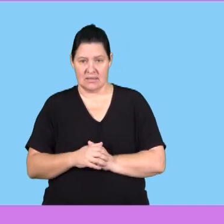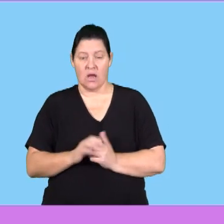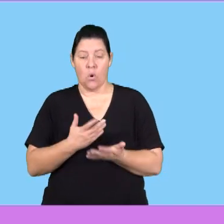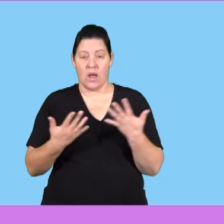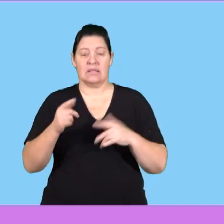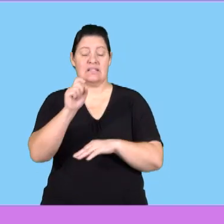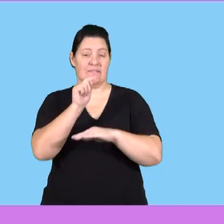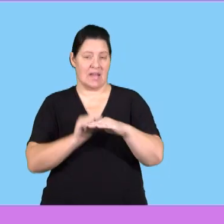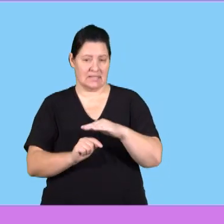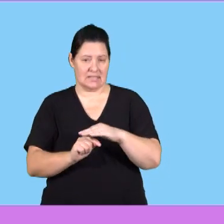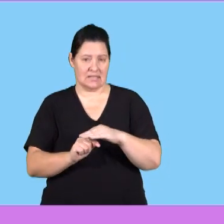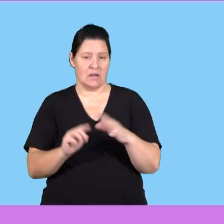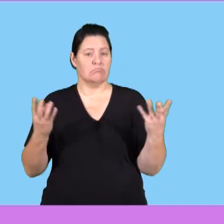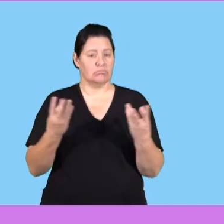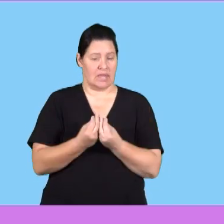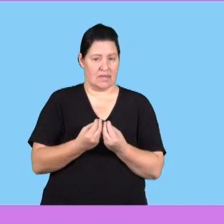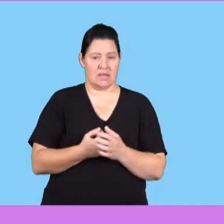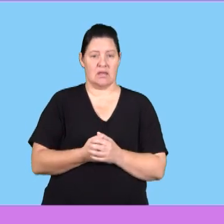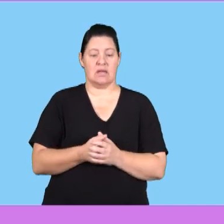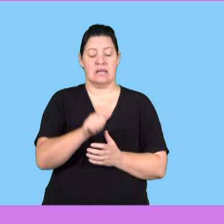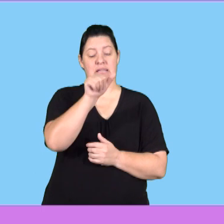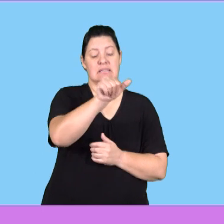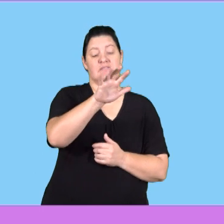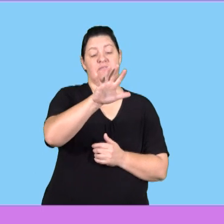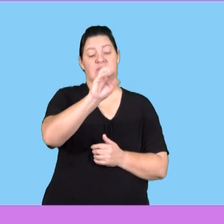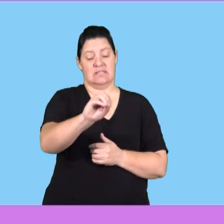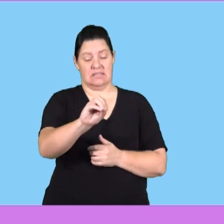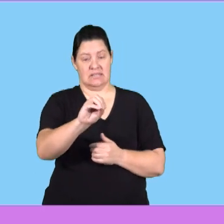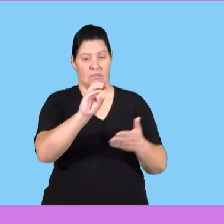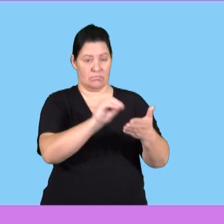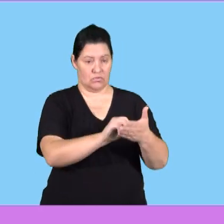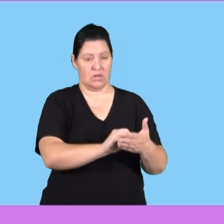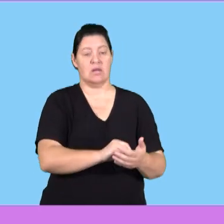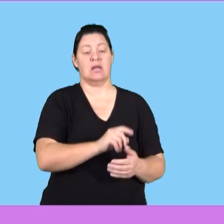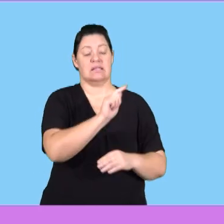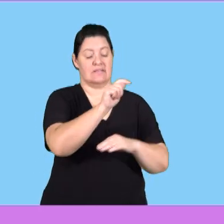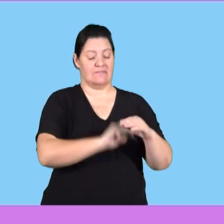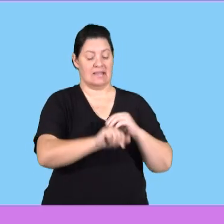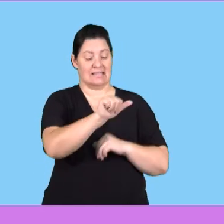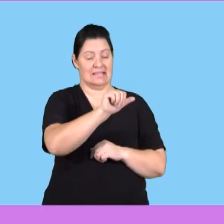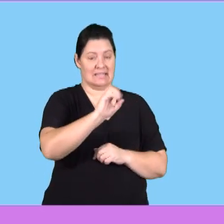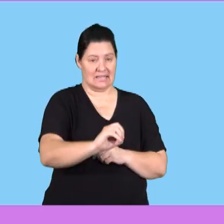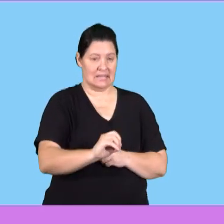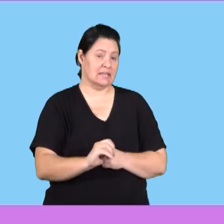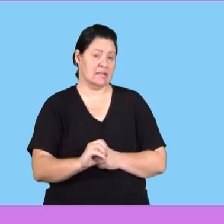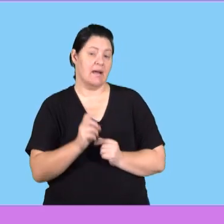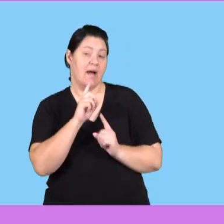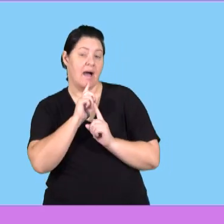And when we divide this, we can divide it together. 650 divide by 60.